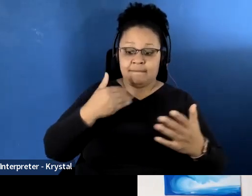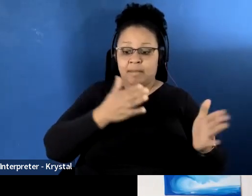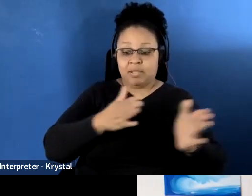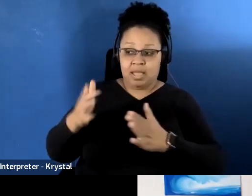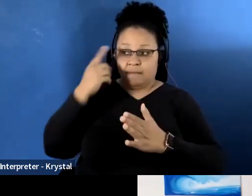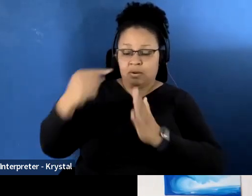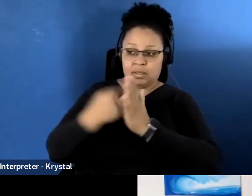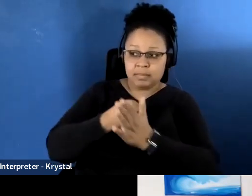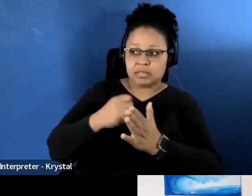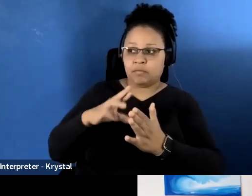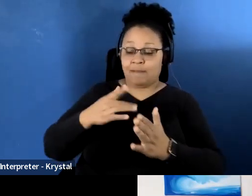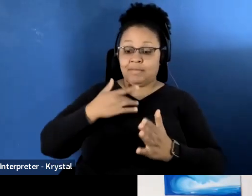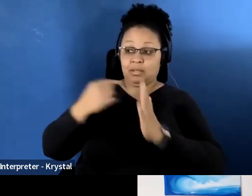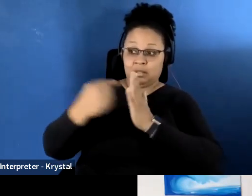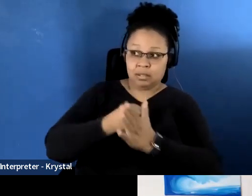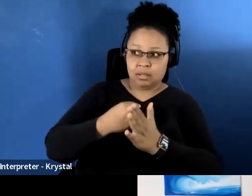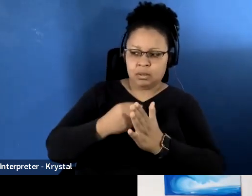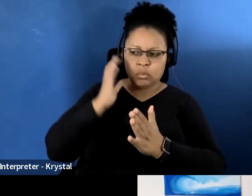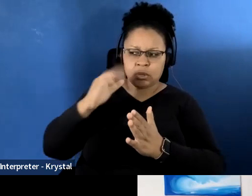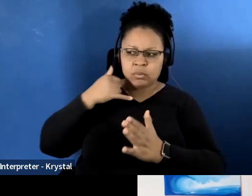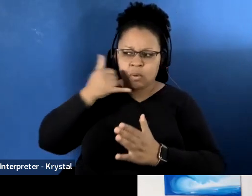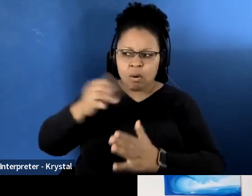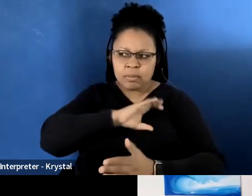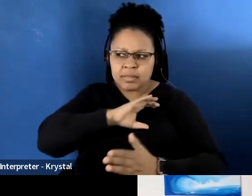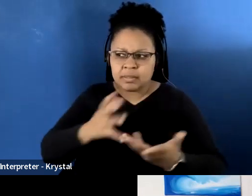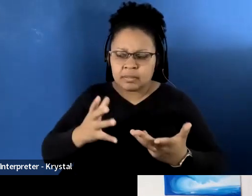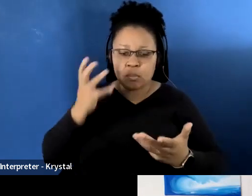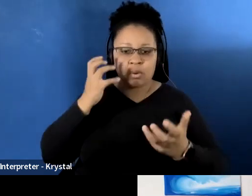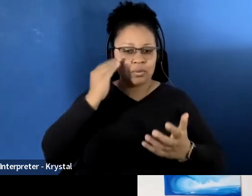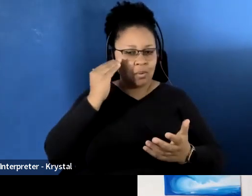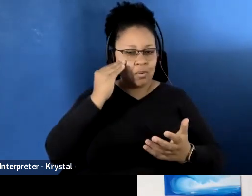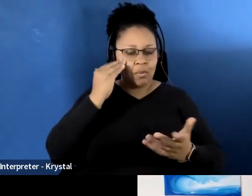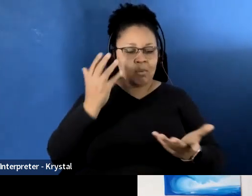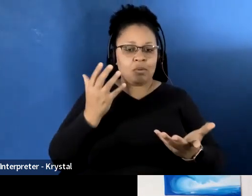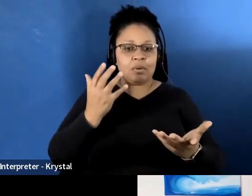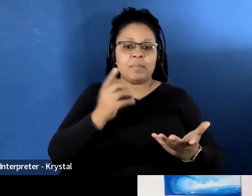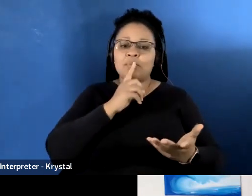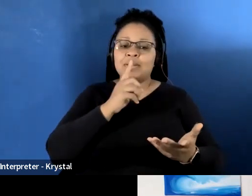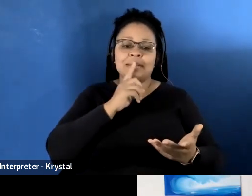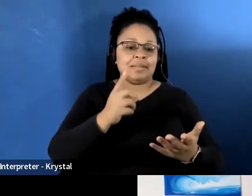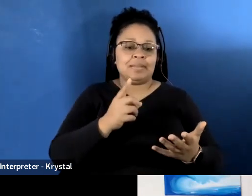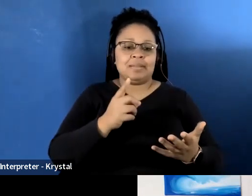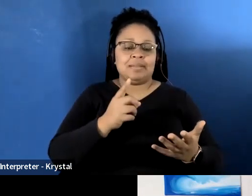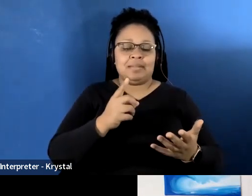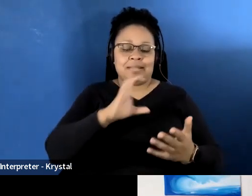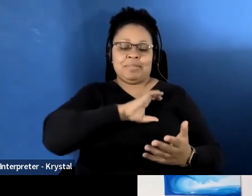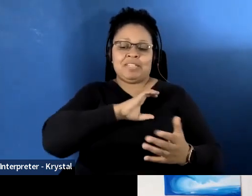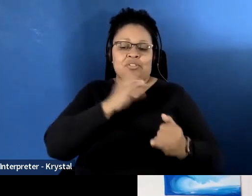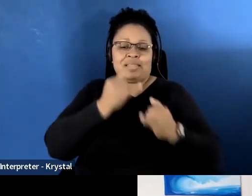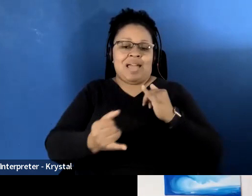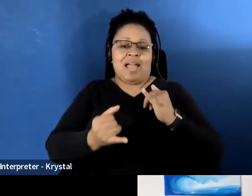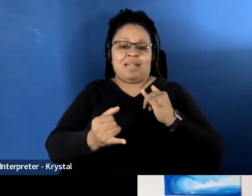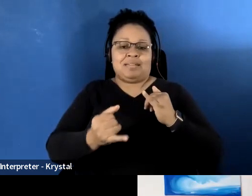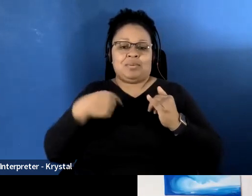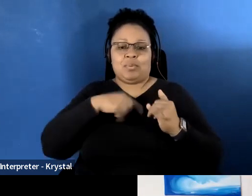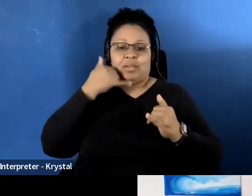The thing is the police are the last people that we want to call if we can help it, because if we